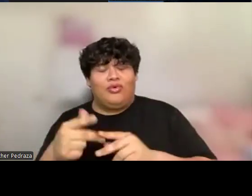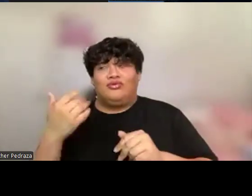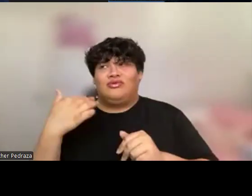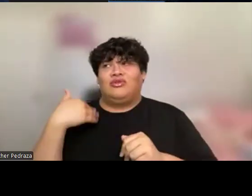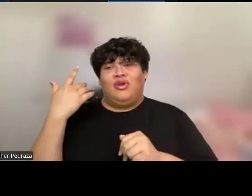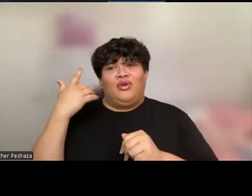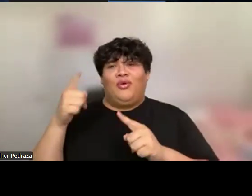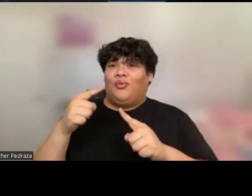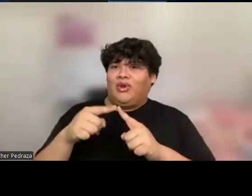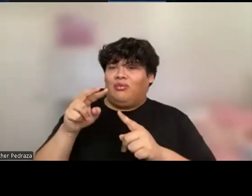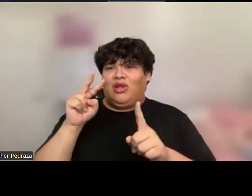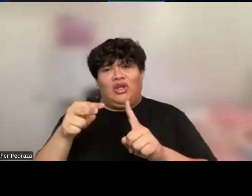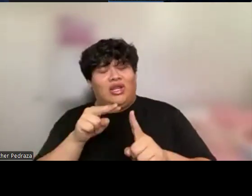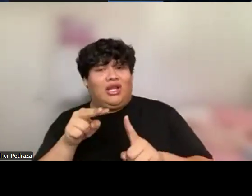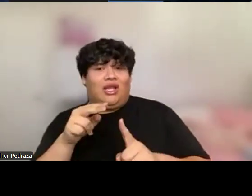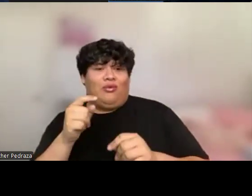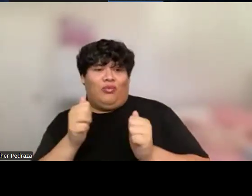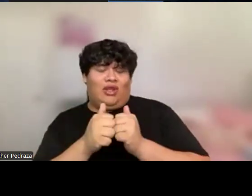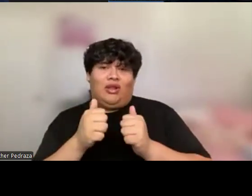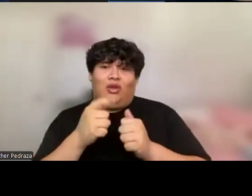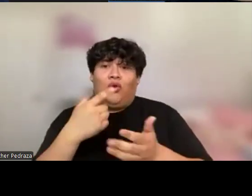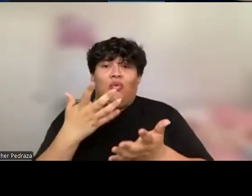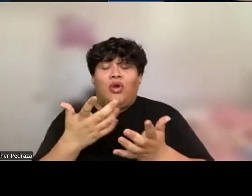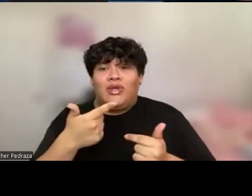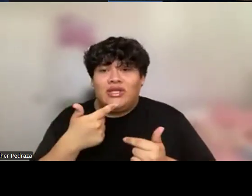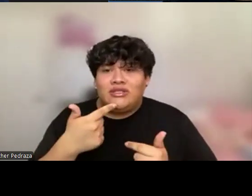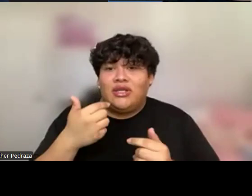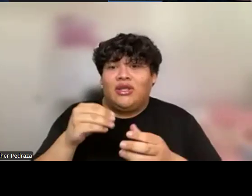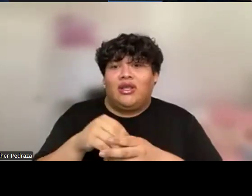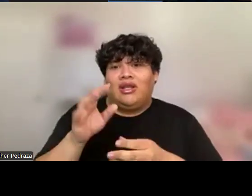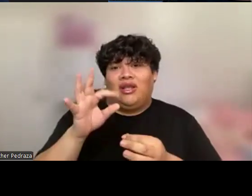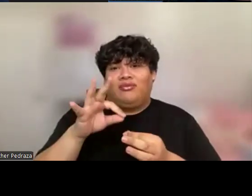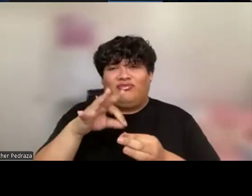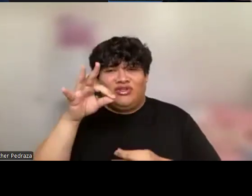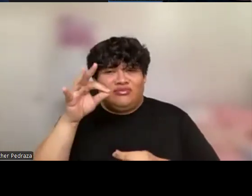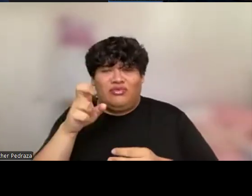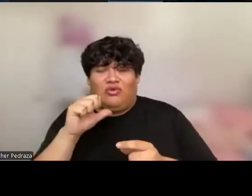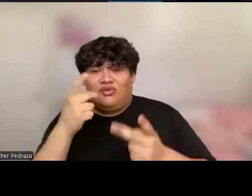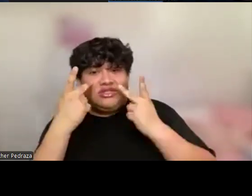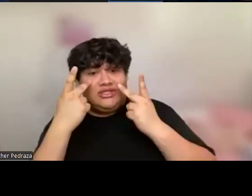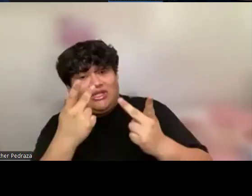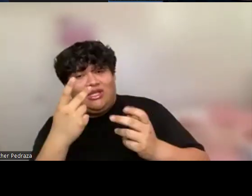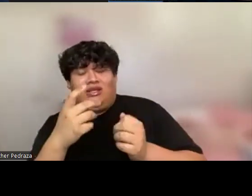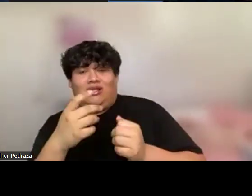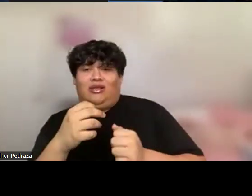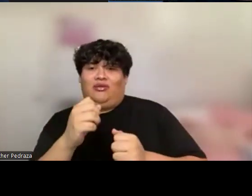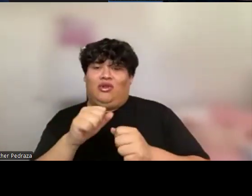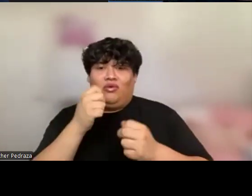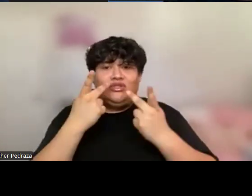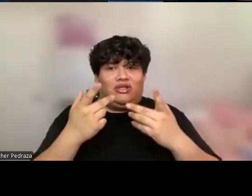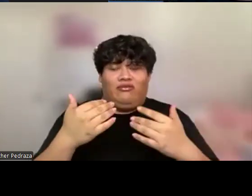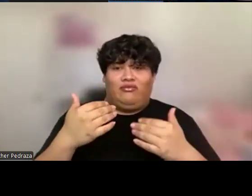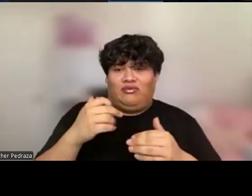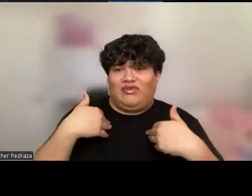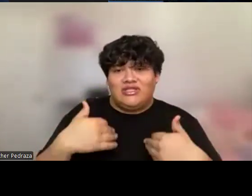are, looking at people with what we call the invisible disability, right? We don't see the disability physically. I use a white